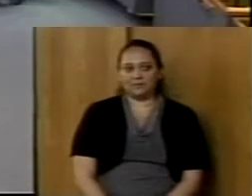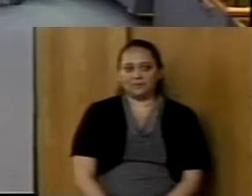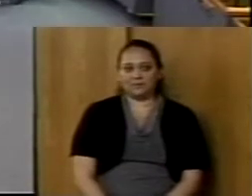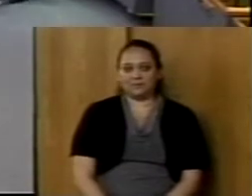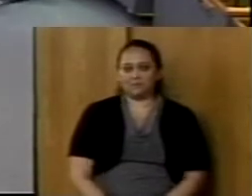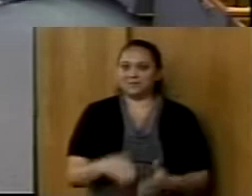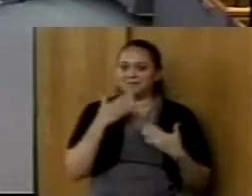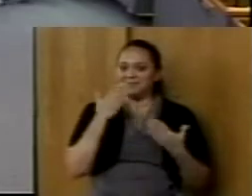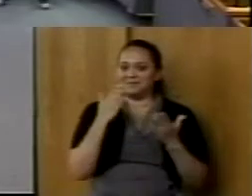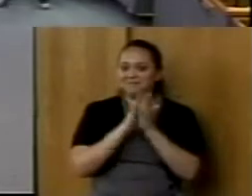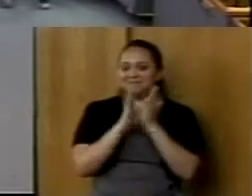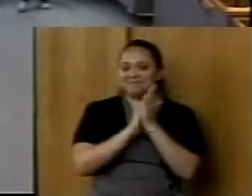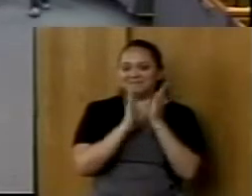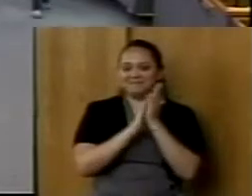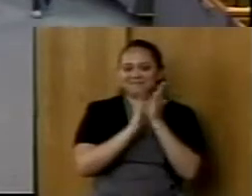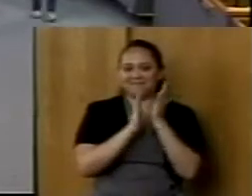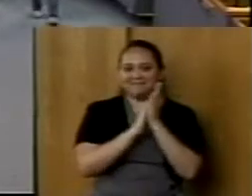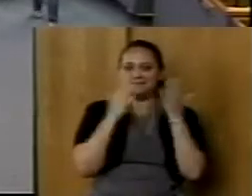Thank you.